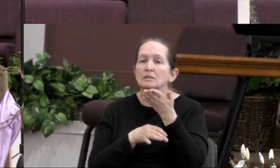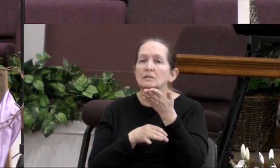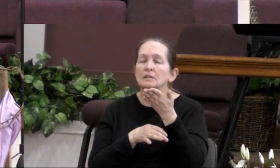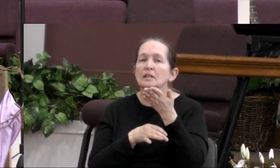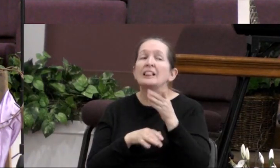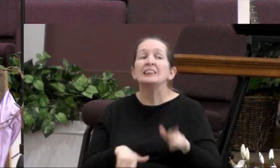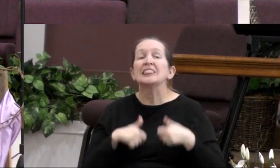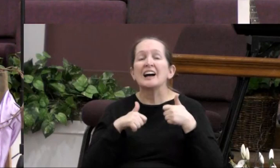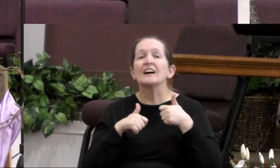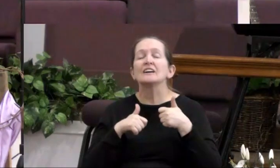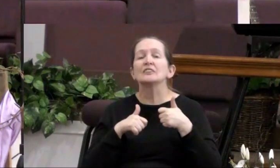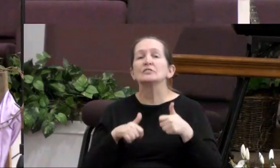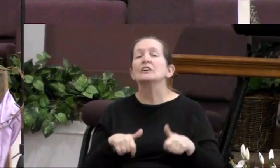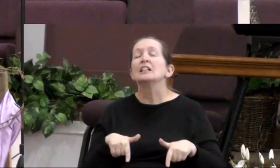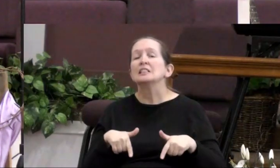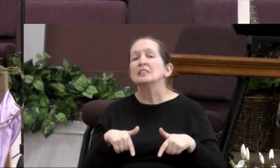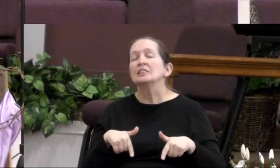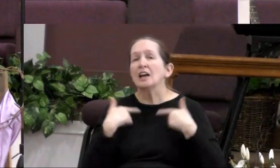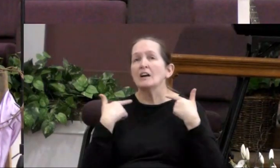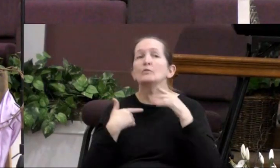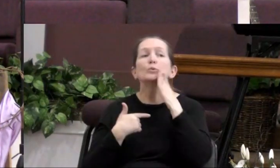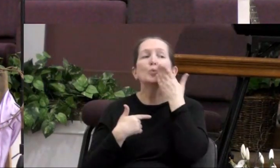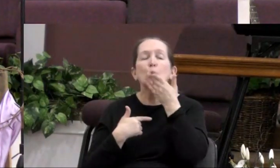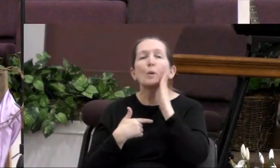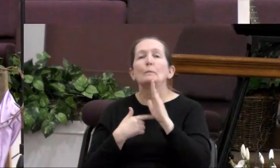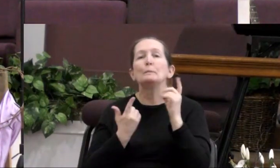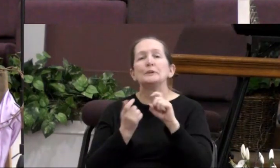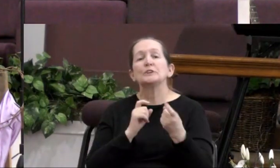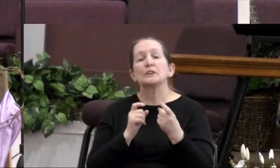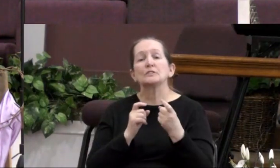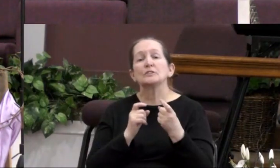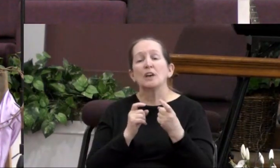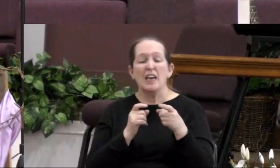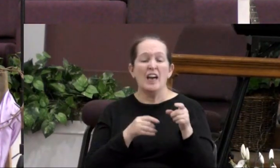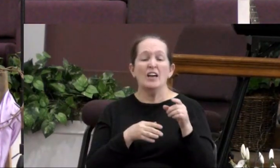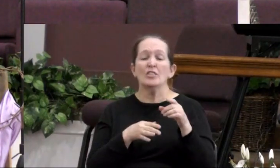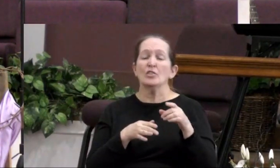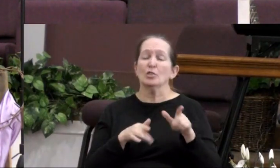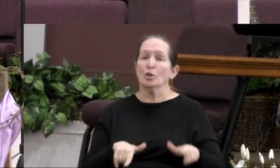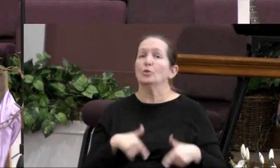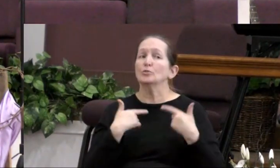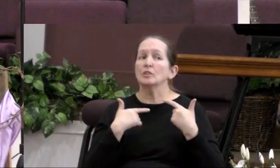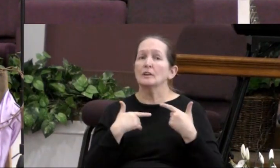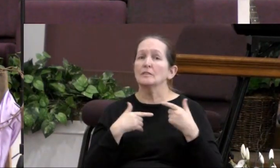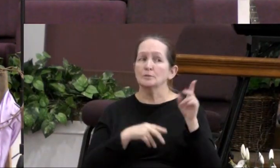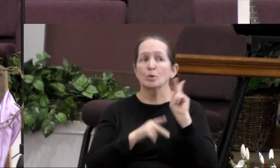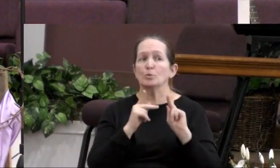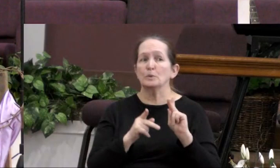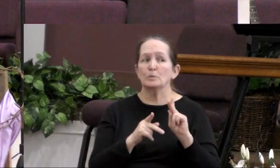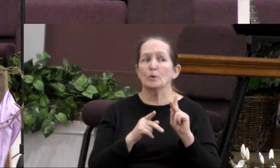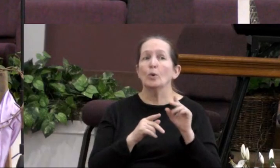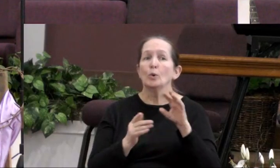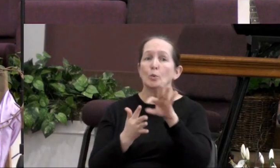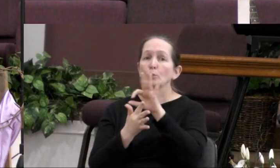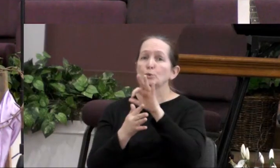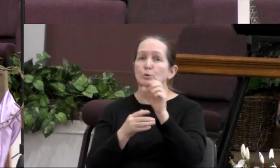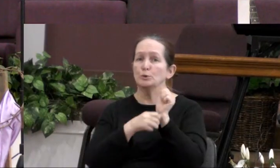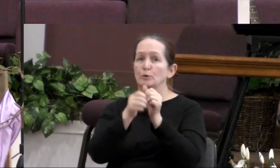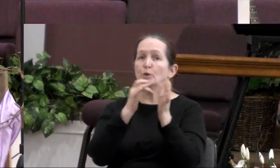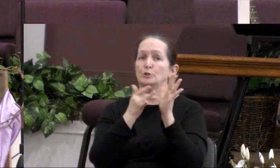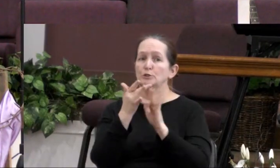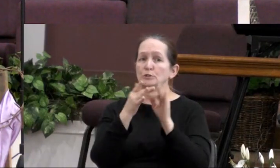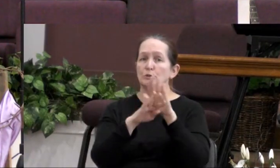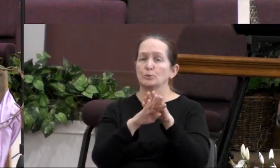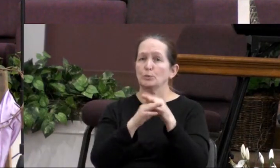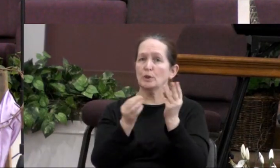lives will be changed. And those lives will choose to follow Jesus on the way.